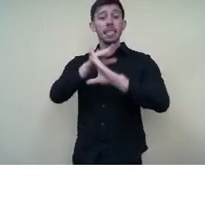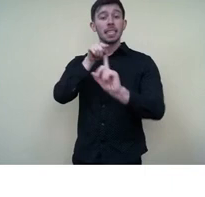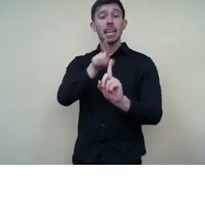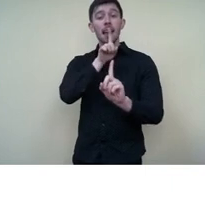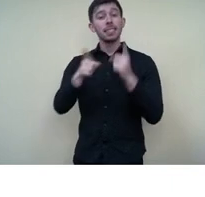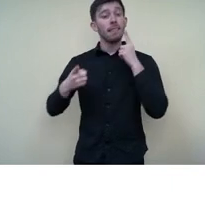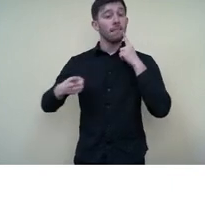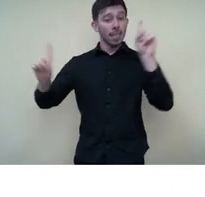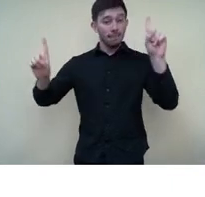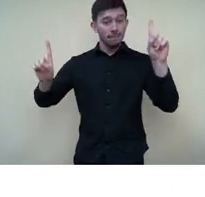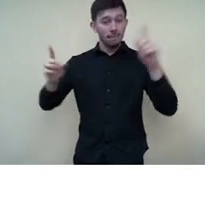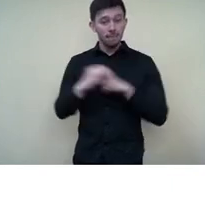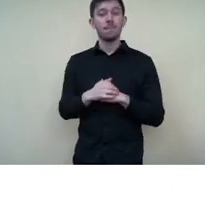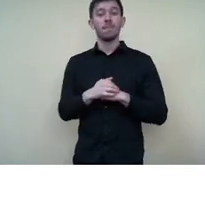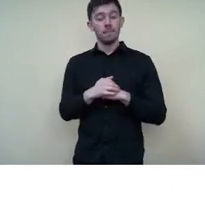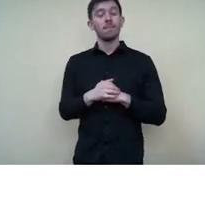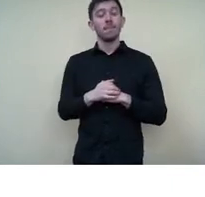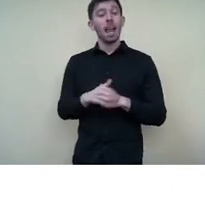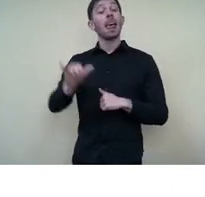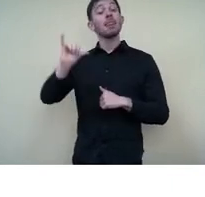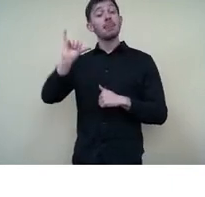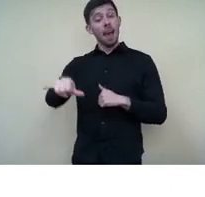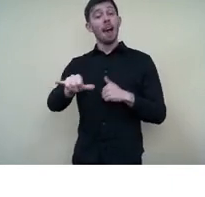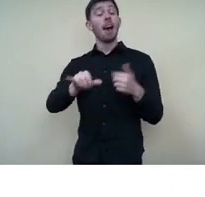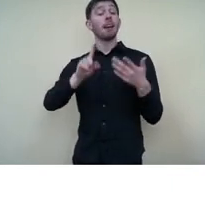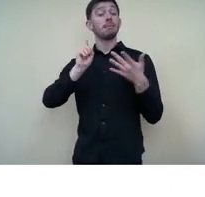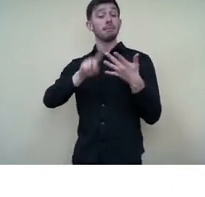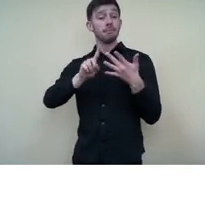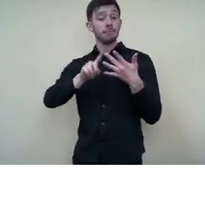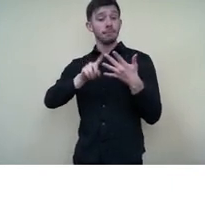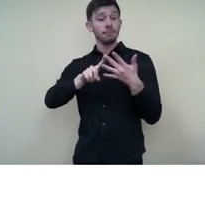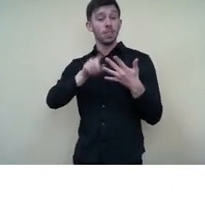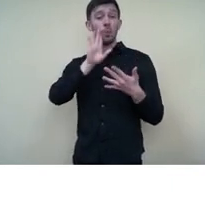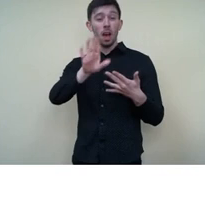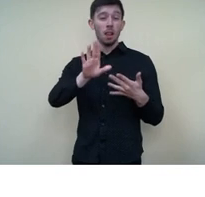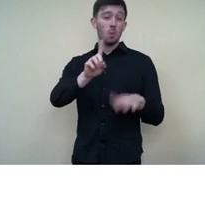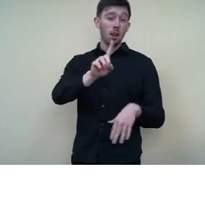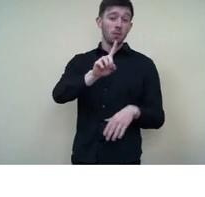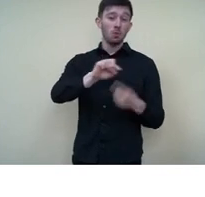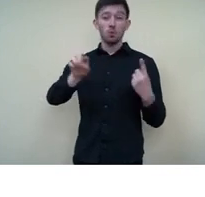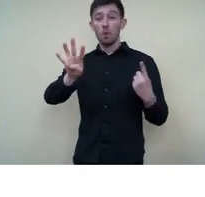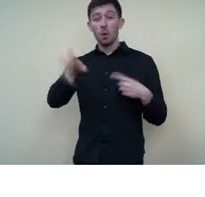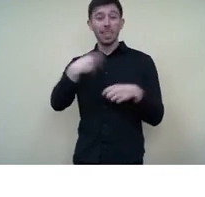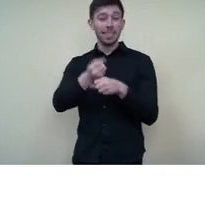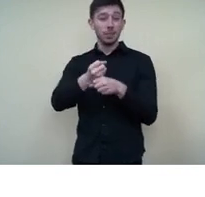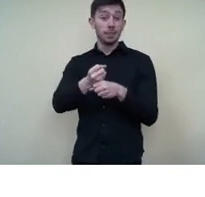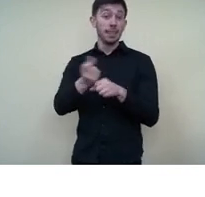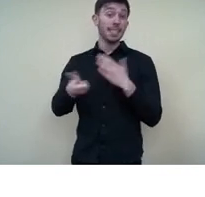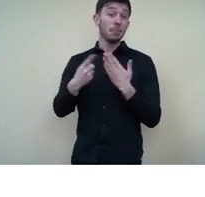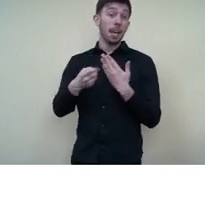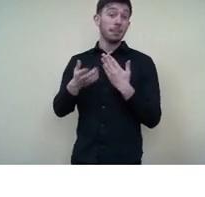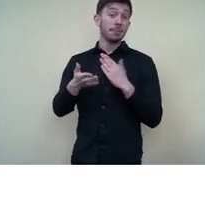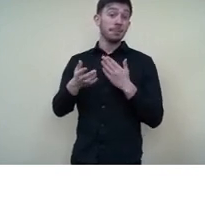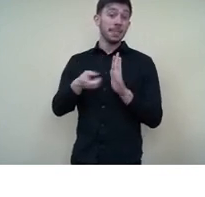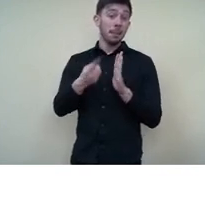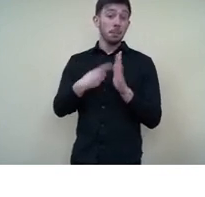effective. And so the phase 3 clinical trial takes 1 to 4 years, and sometimes longer than that. And then